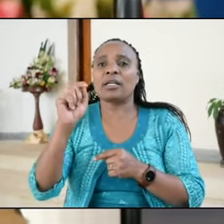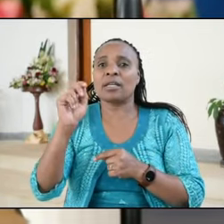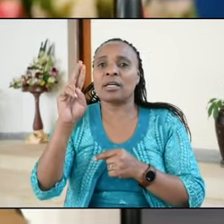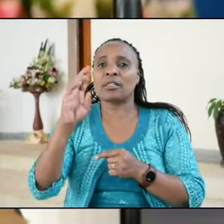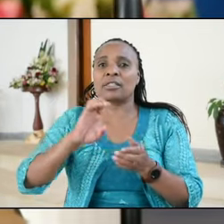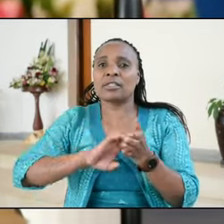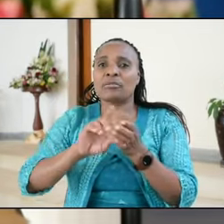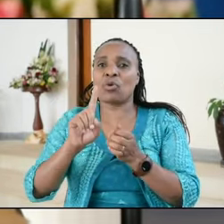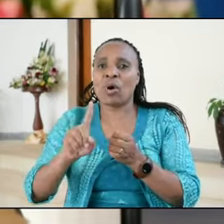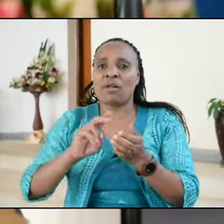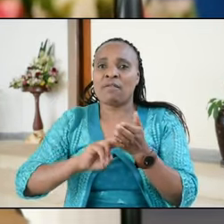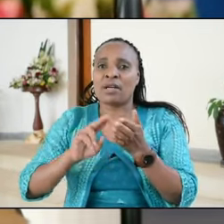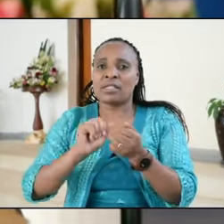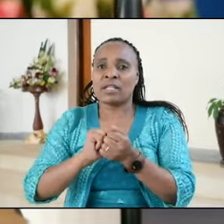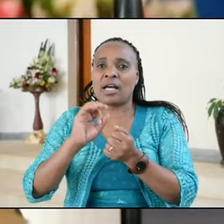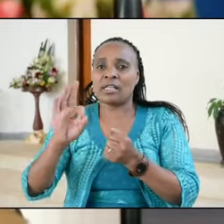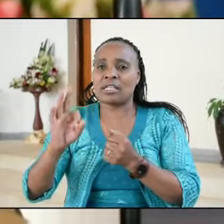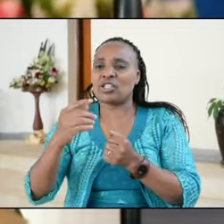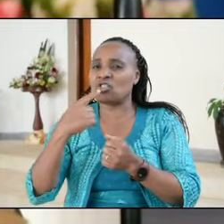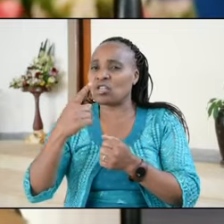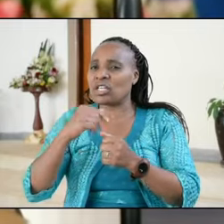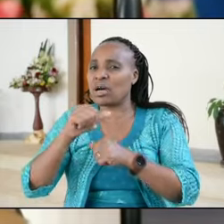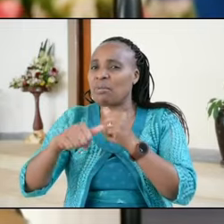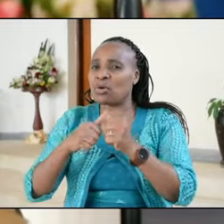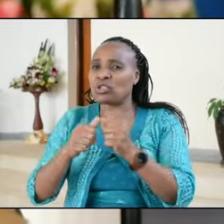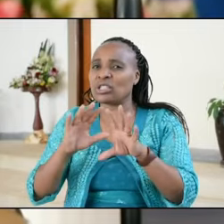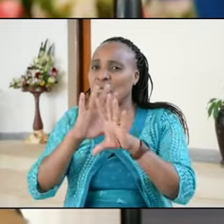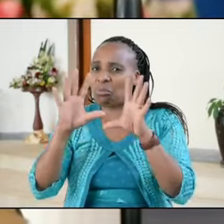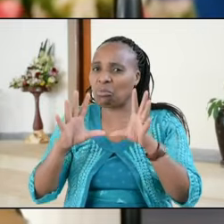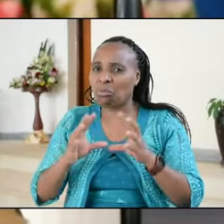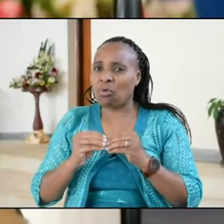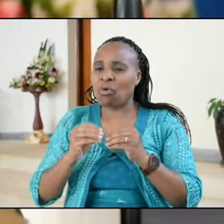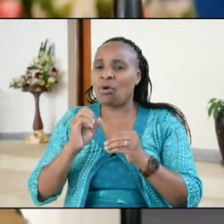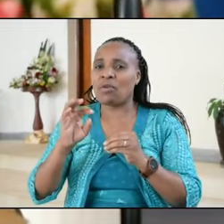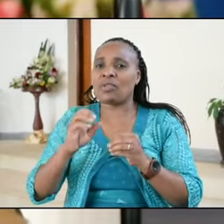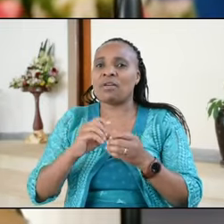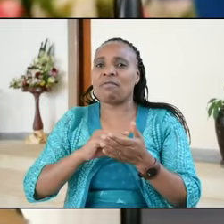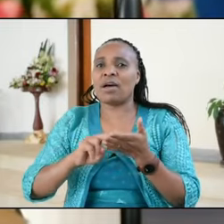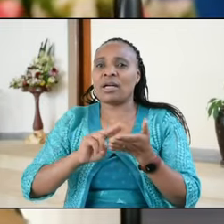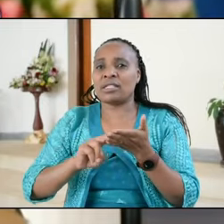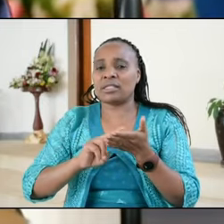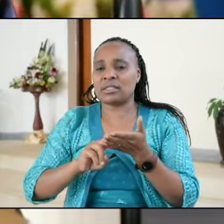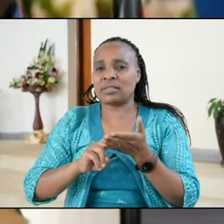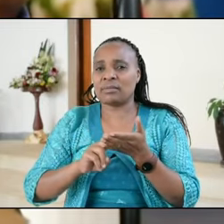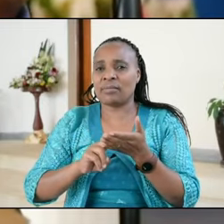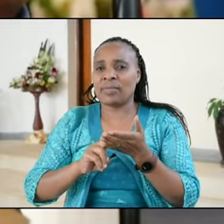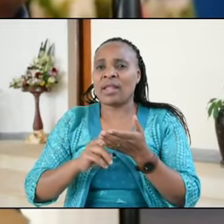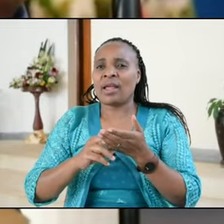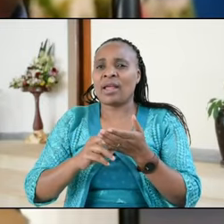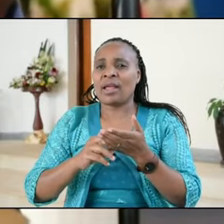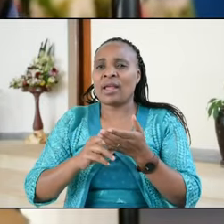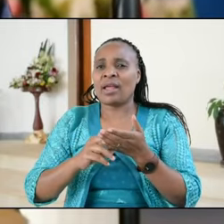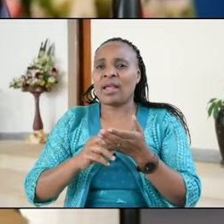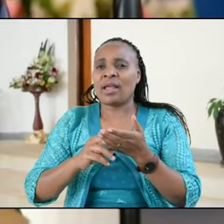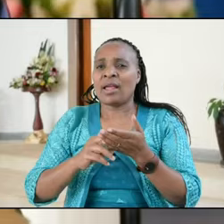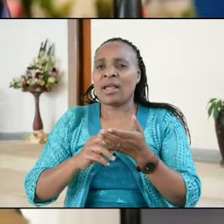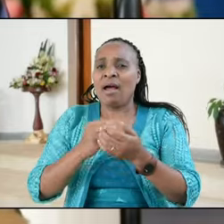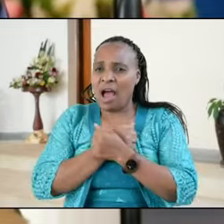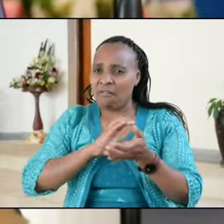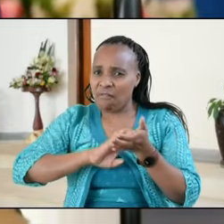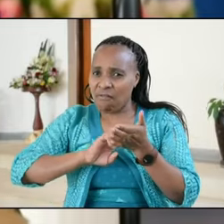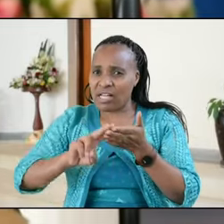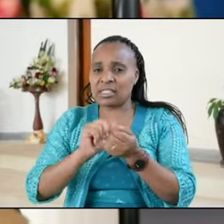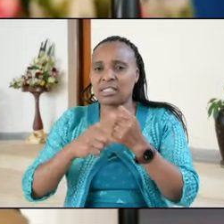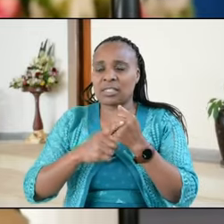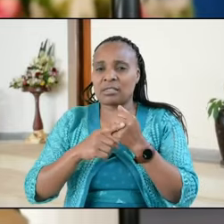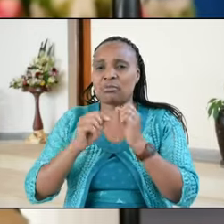talks about the totality of Scripture. I love 3:16, which was read to us at the beginning